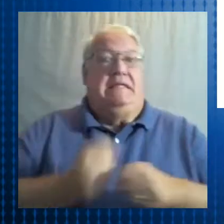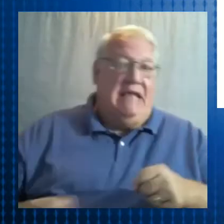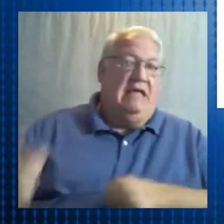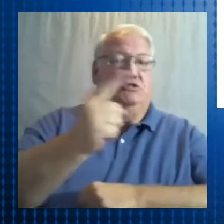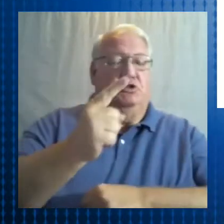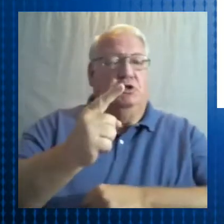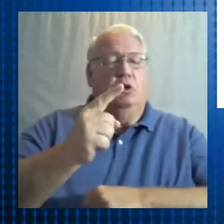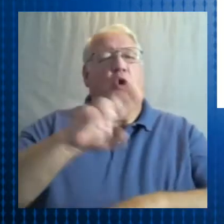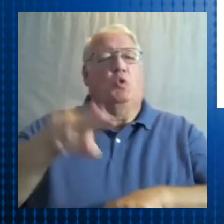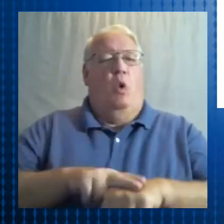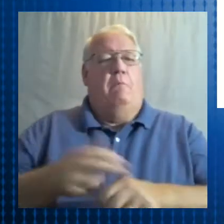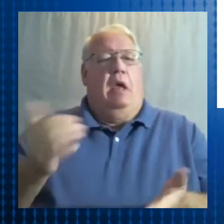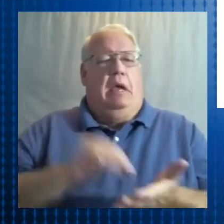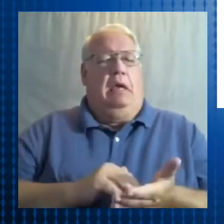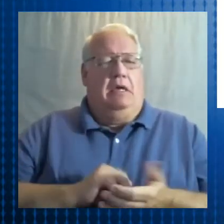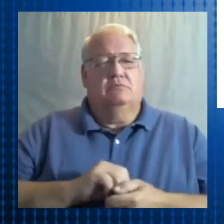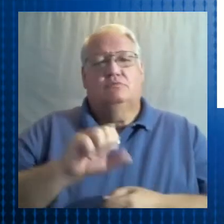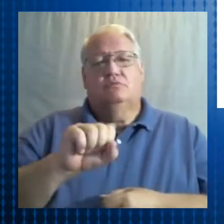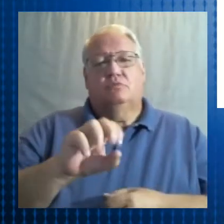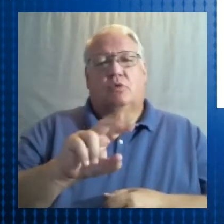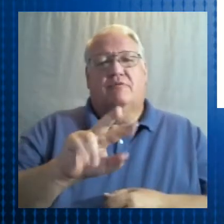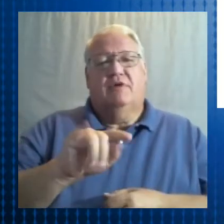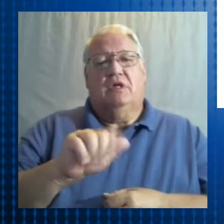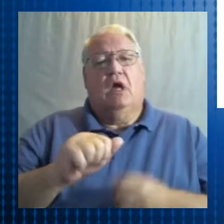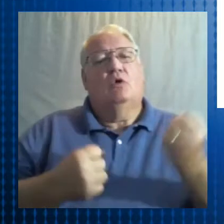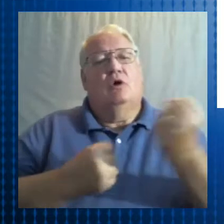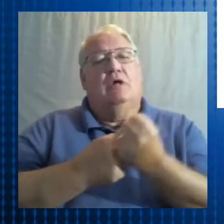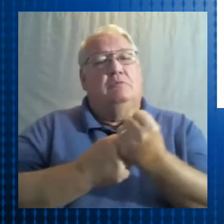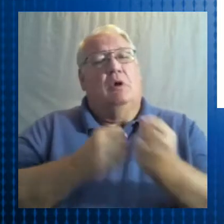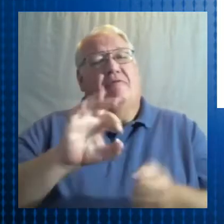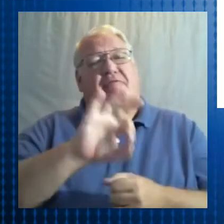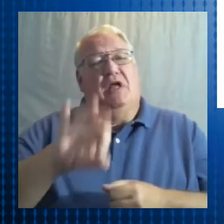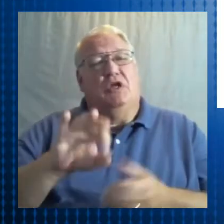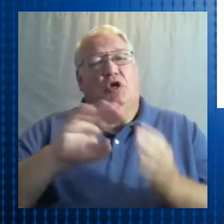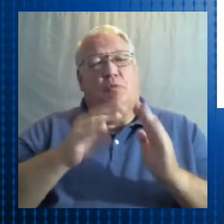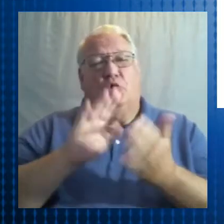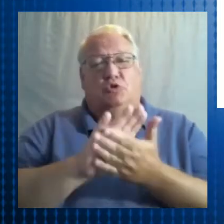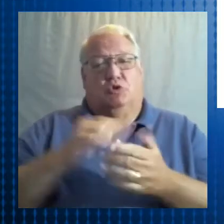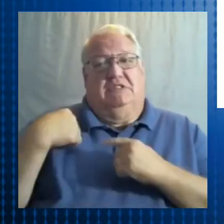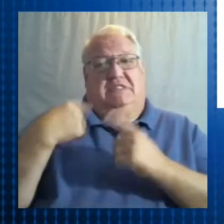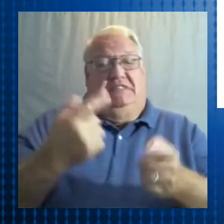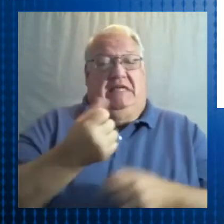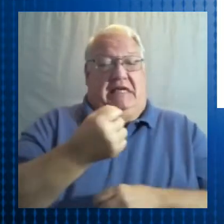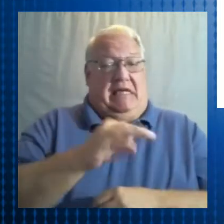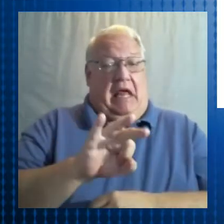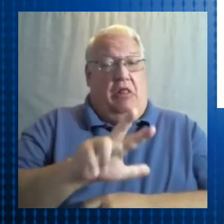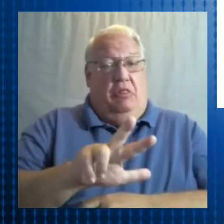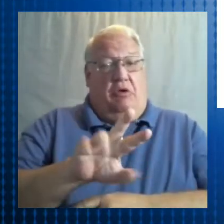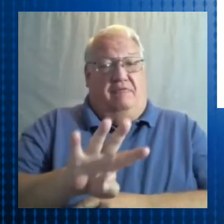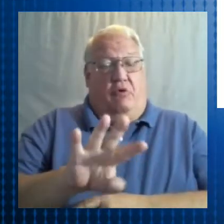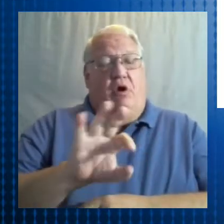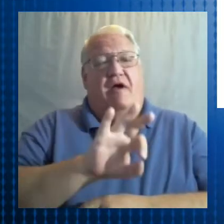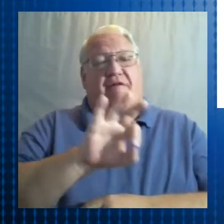normal. Savita has been supporting the Flint Community Schools since our inception in 1934 as the Flint